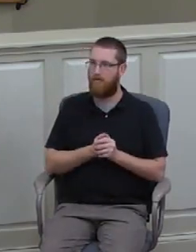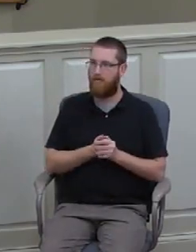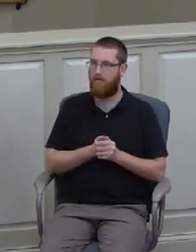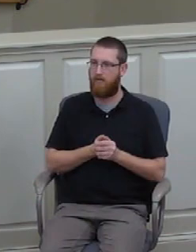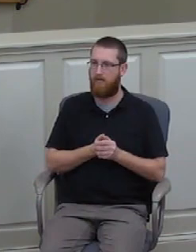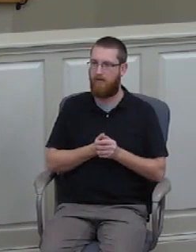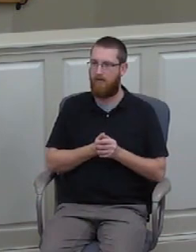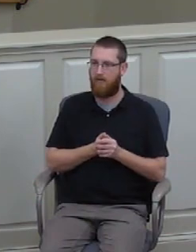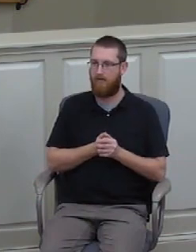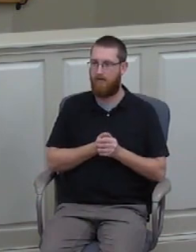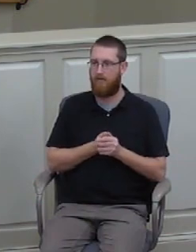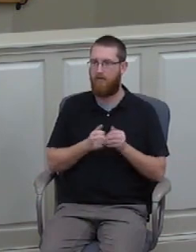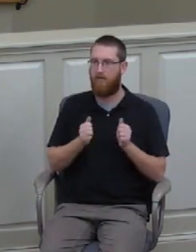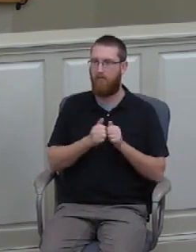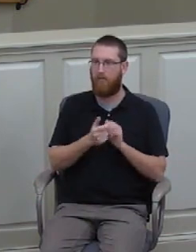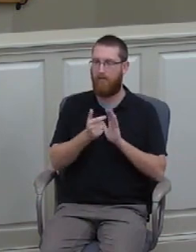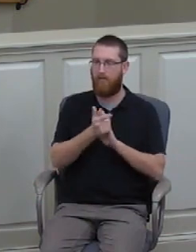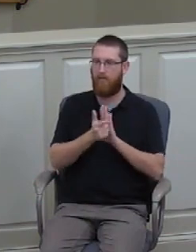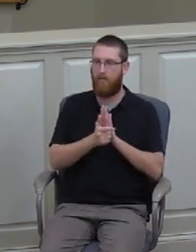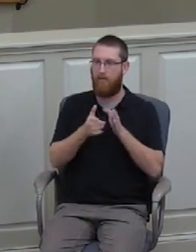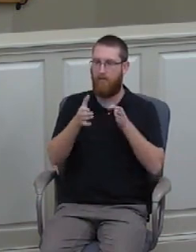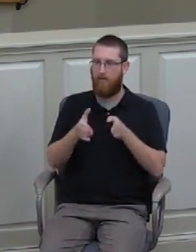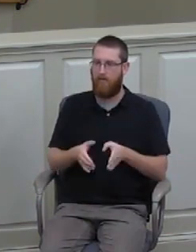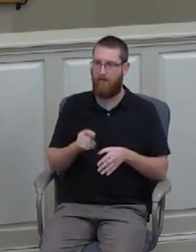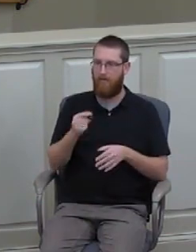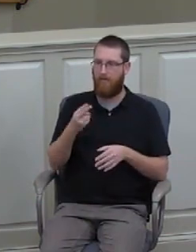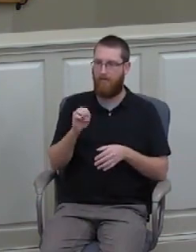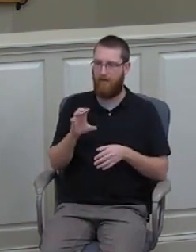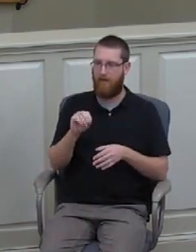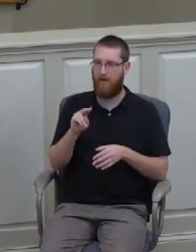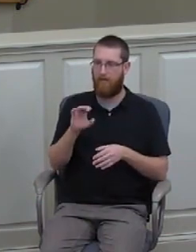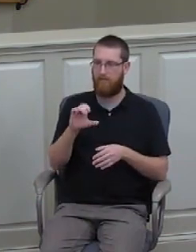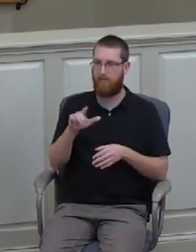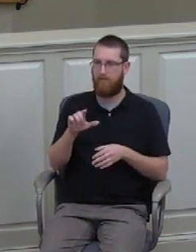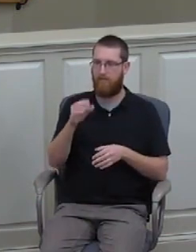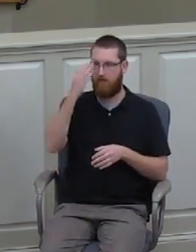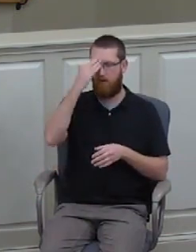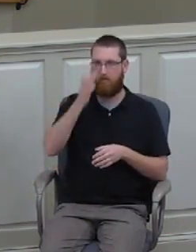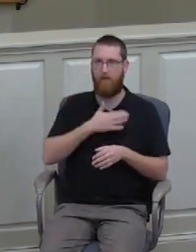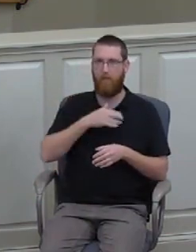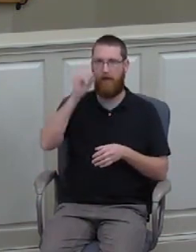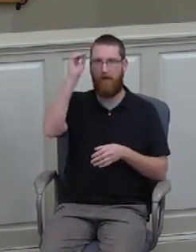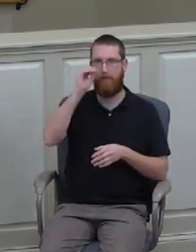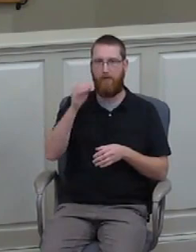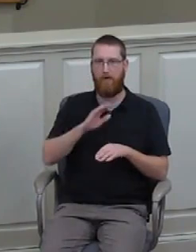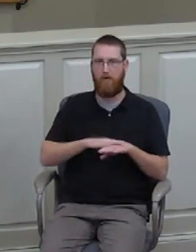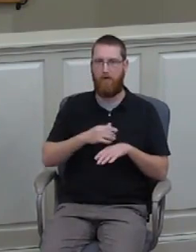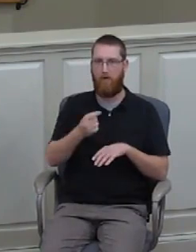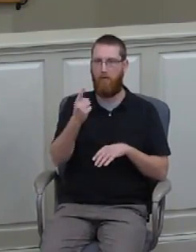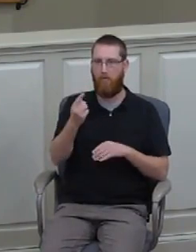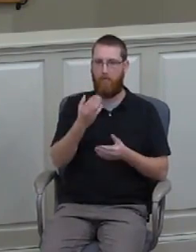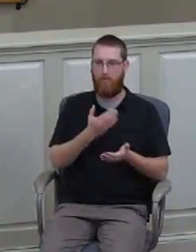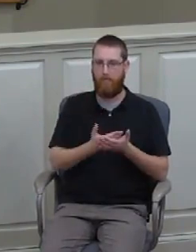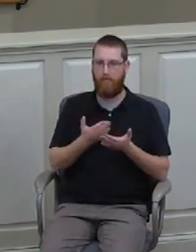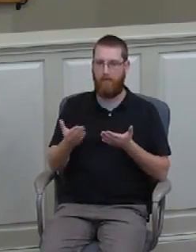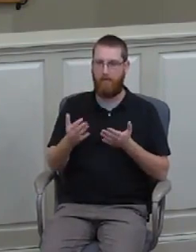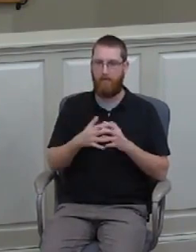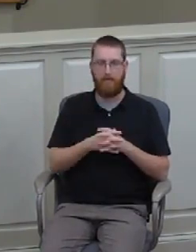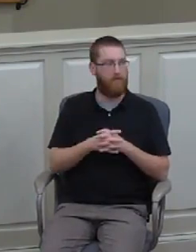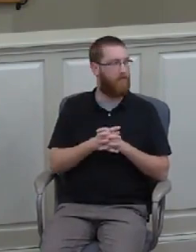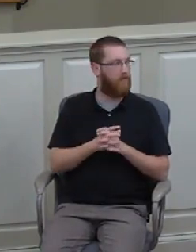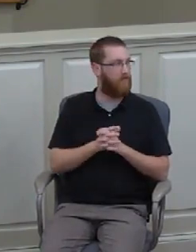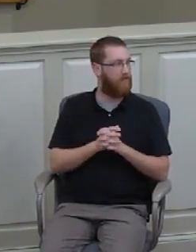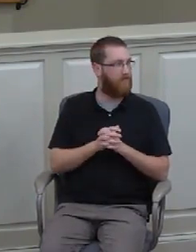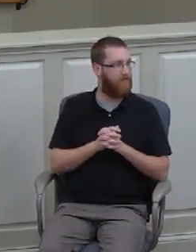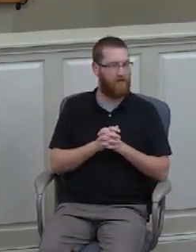Stephen. Council, the council knows my opinion and the one item that is